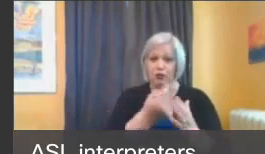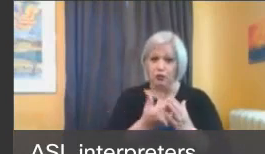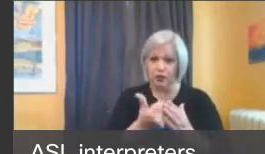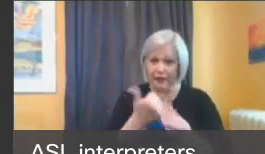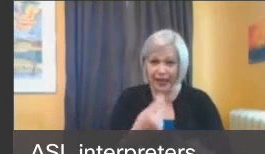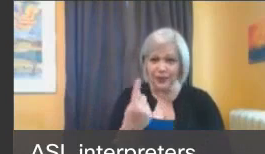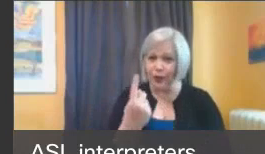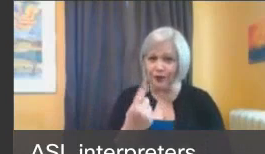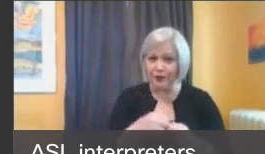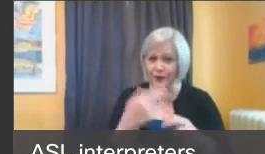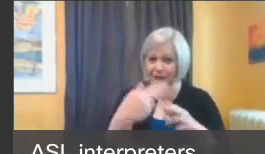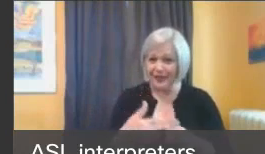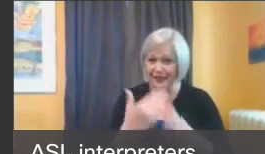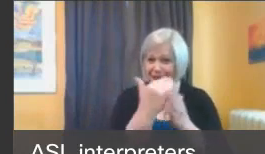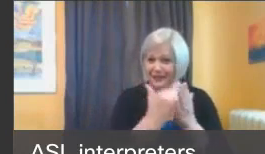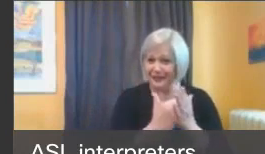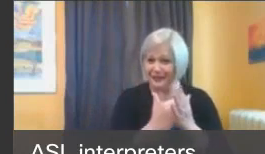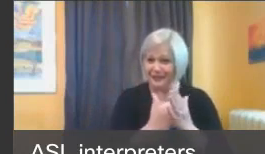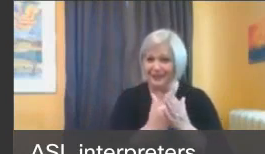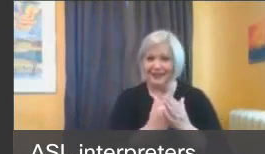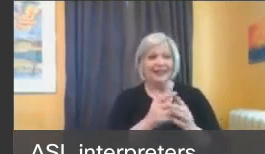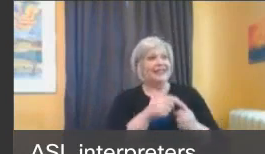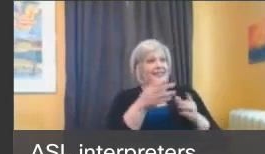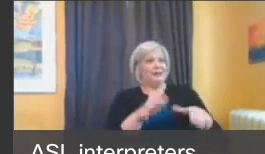rolls. Except dead people, I hope.